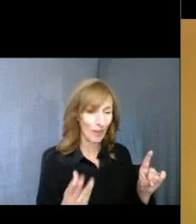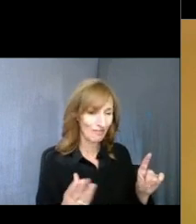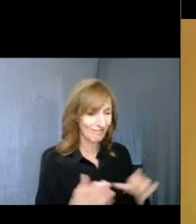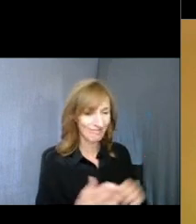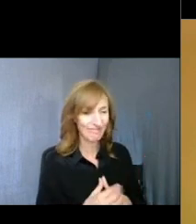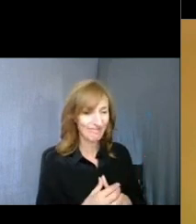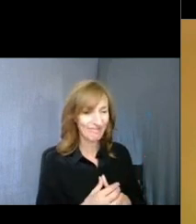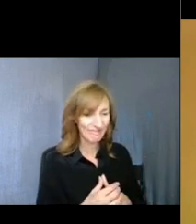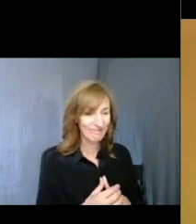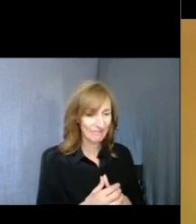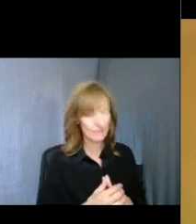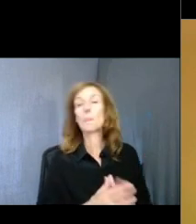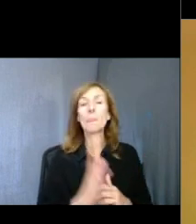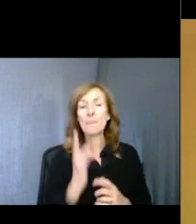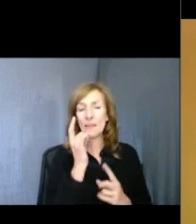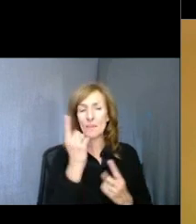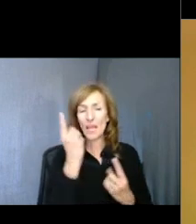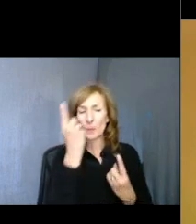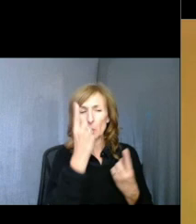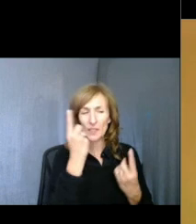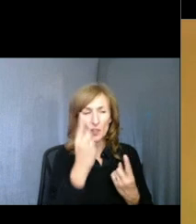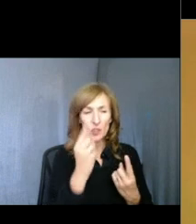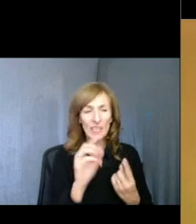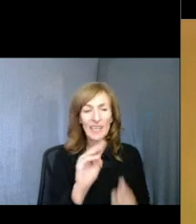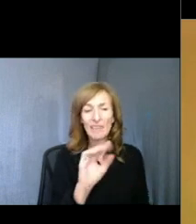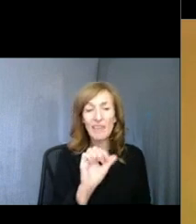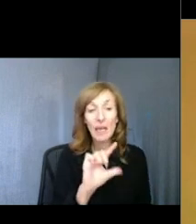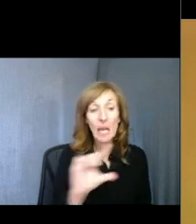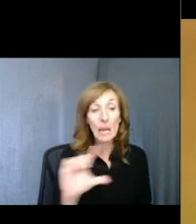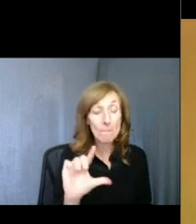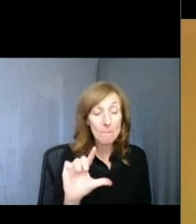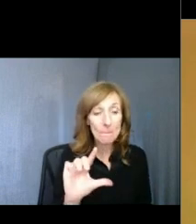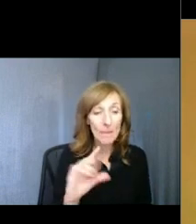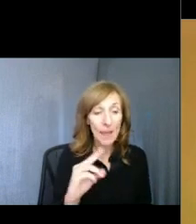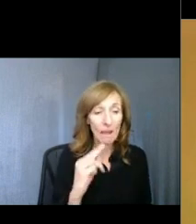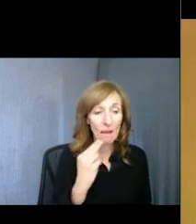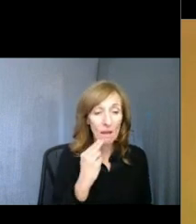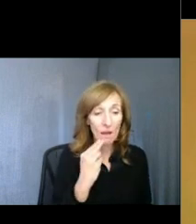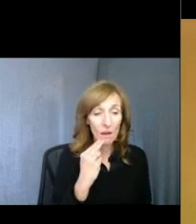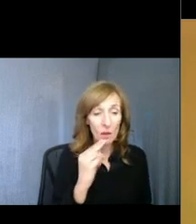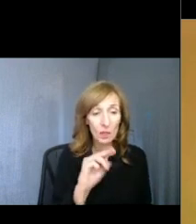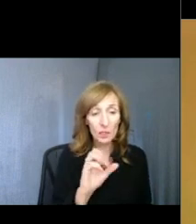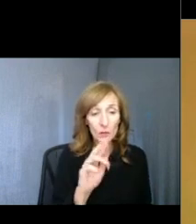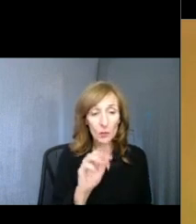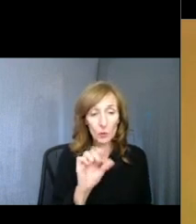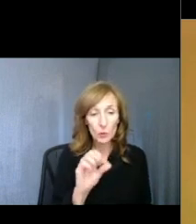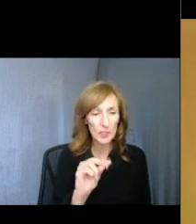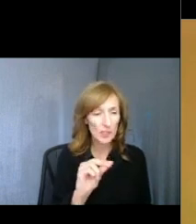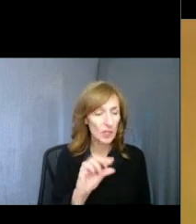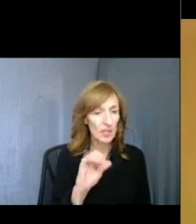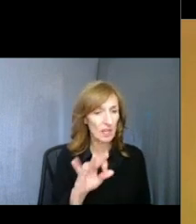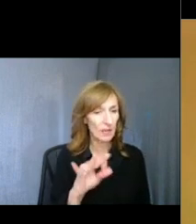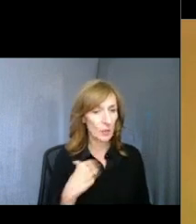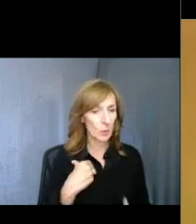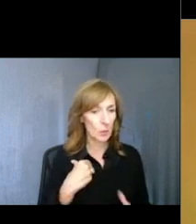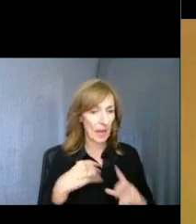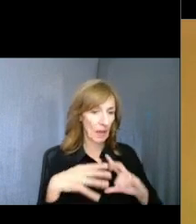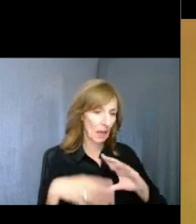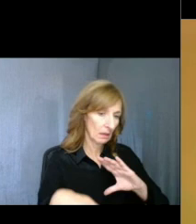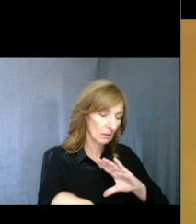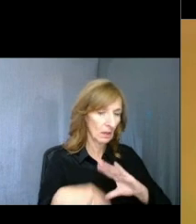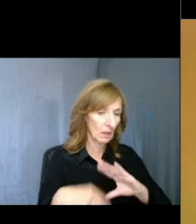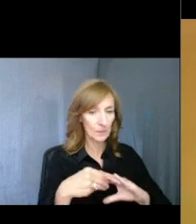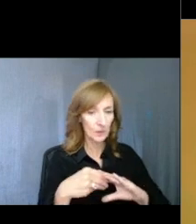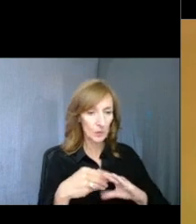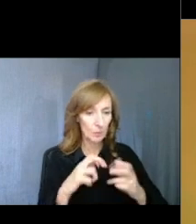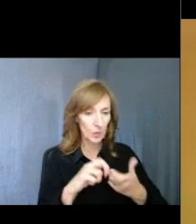wonder if malnutrition in general, like if you had an absorption problem, you had chronic enteropathy if you're a cat, which